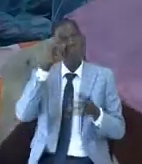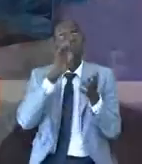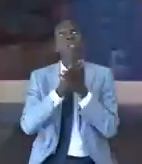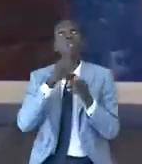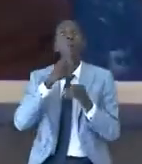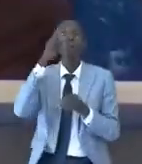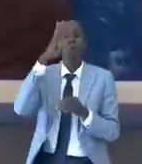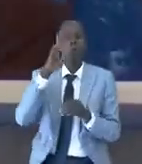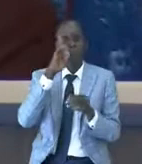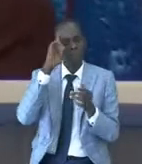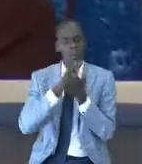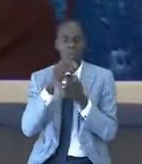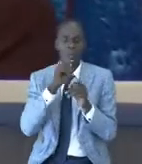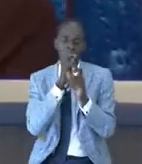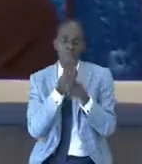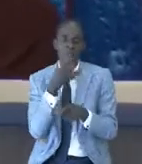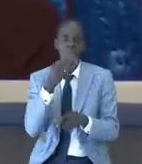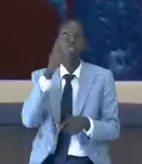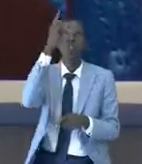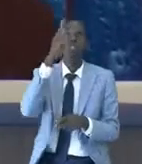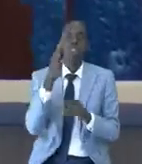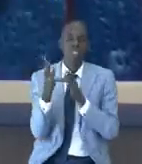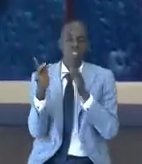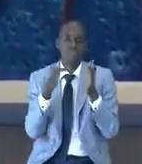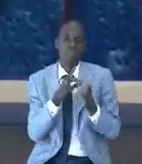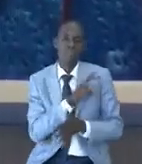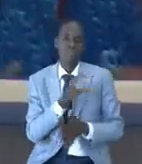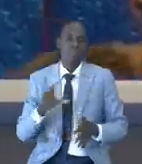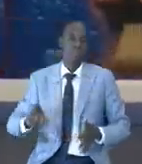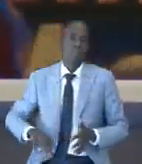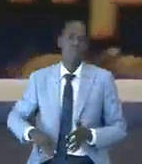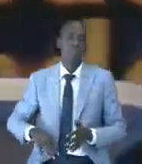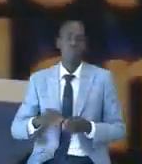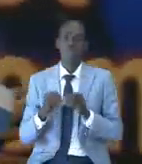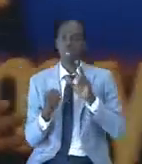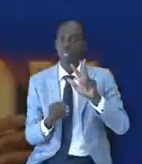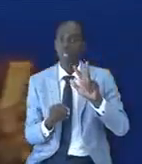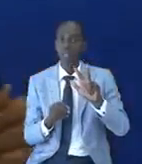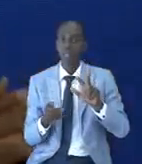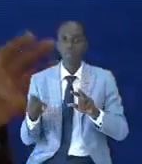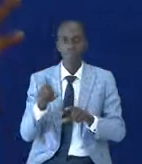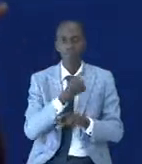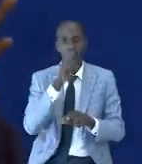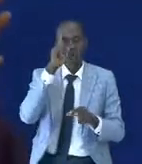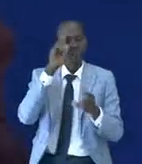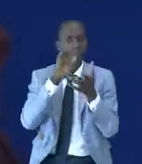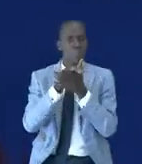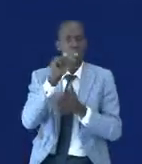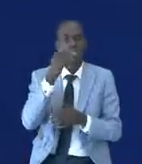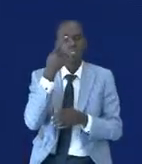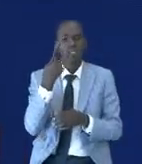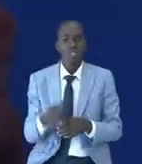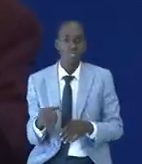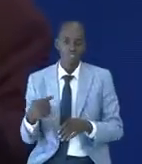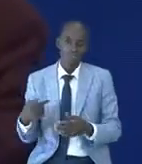the gift of God, Jesus Christ. Number three, you believe the gospel, the